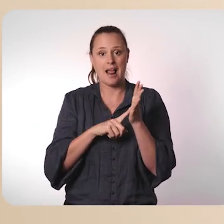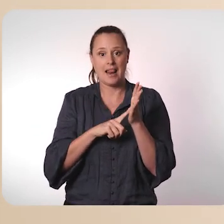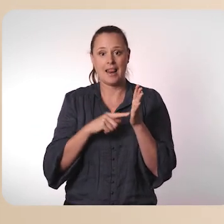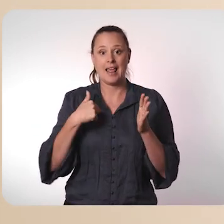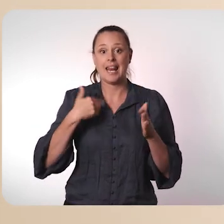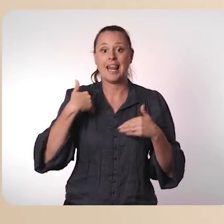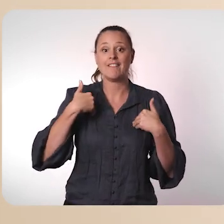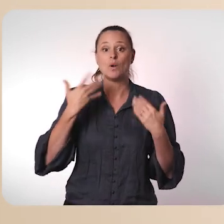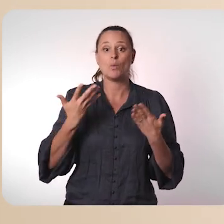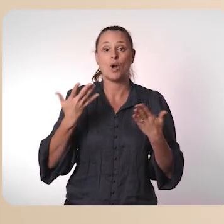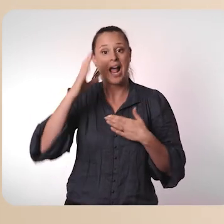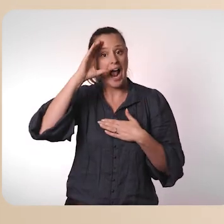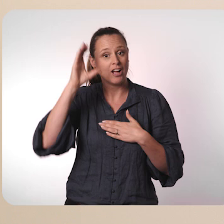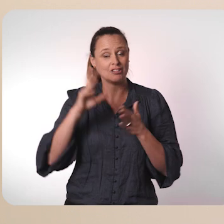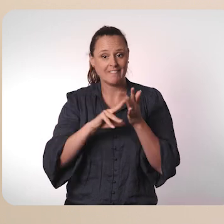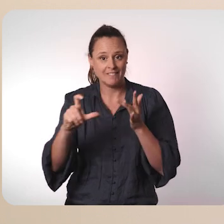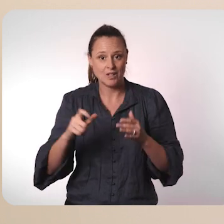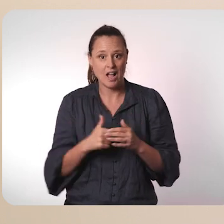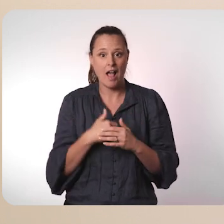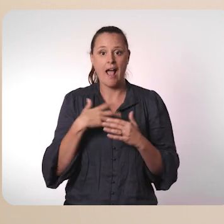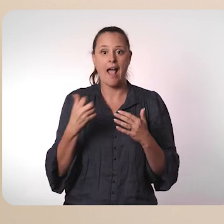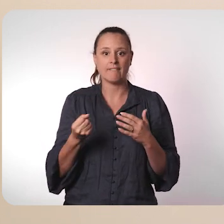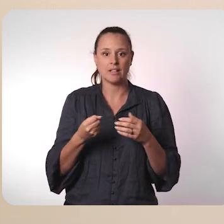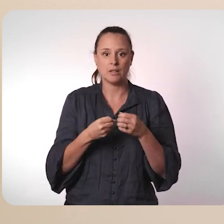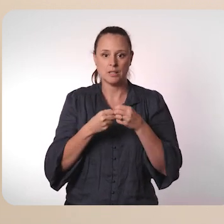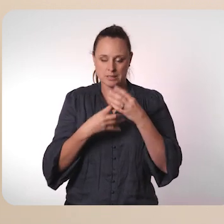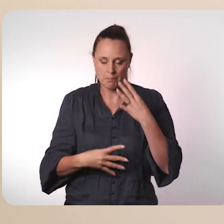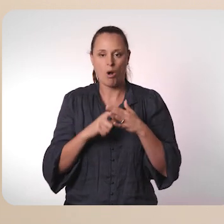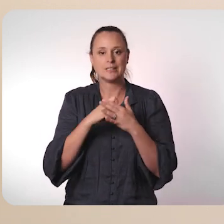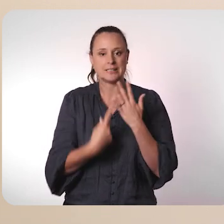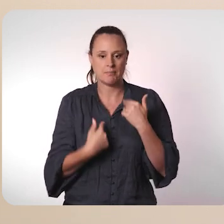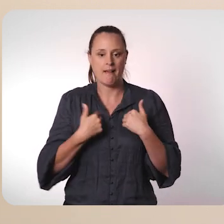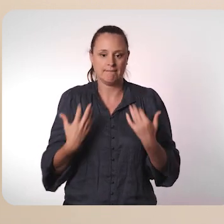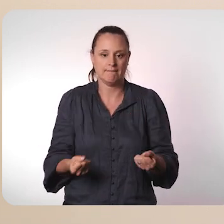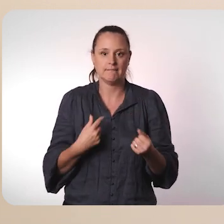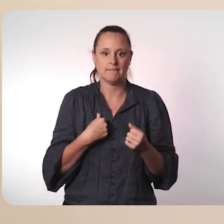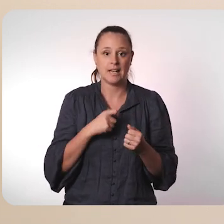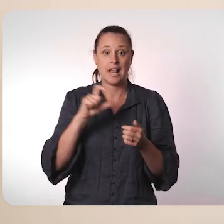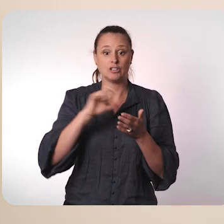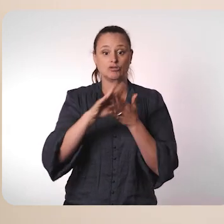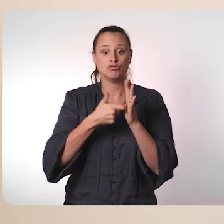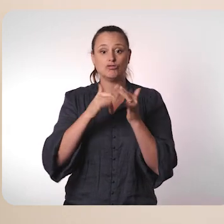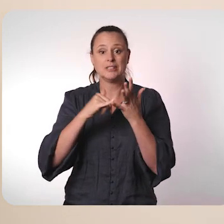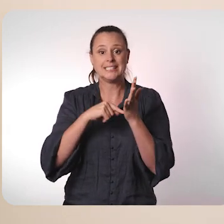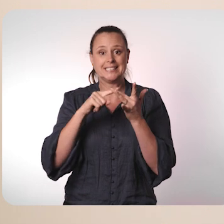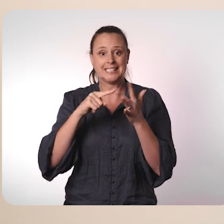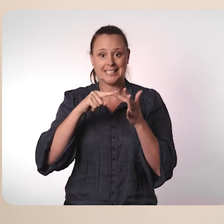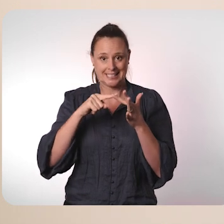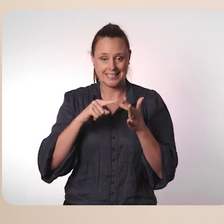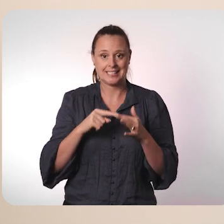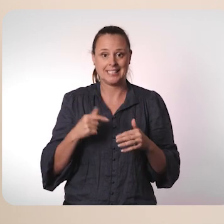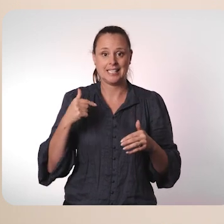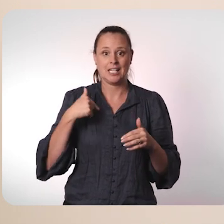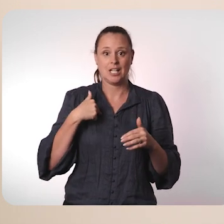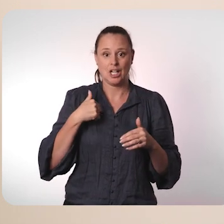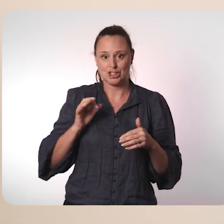I live with multiple invisible disabilities. Hi, I'm Christine, and this is my assistant's dog, Sammy. Hello, my name's Renee. I